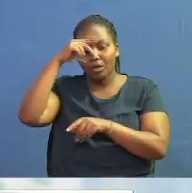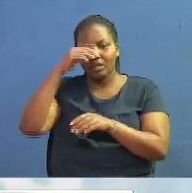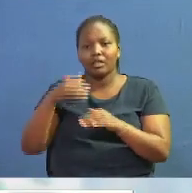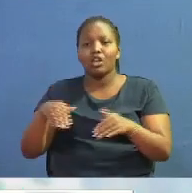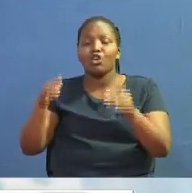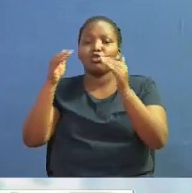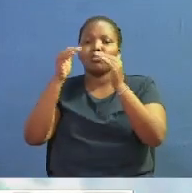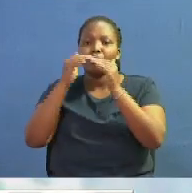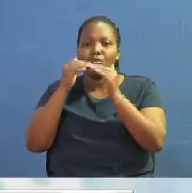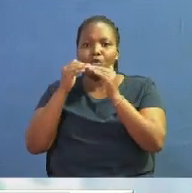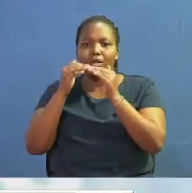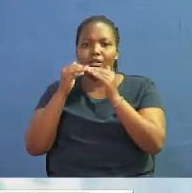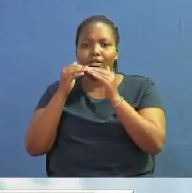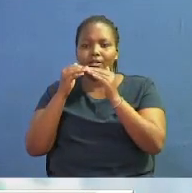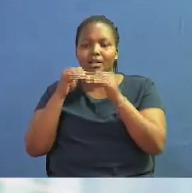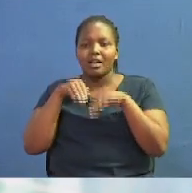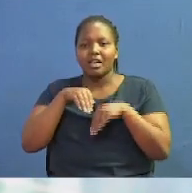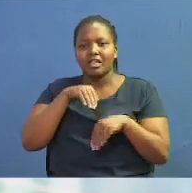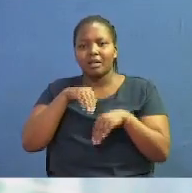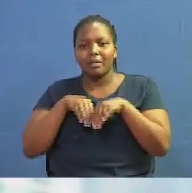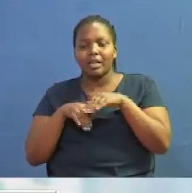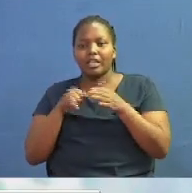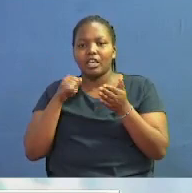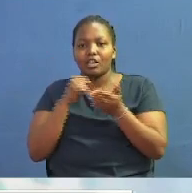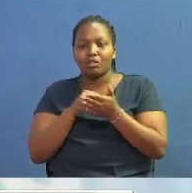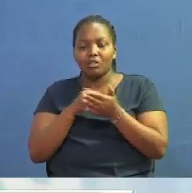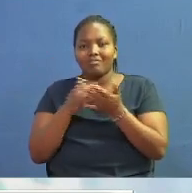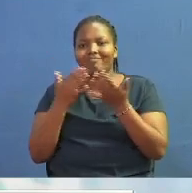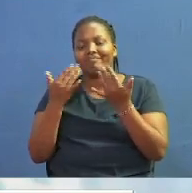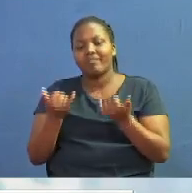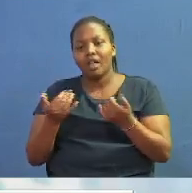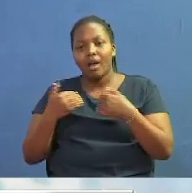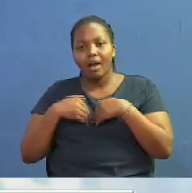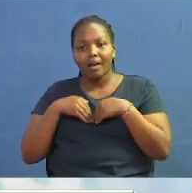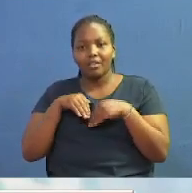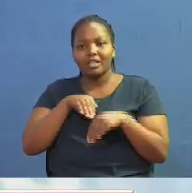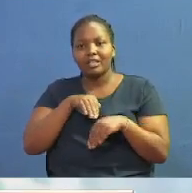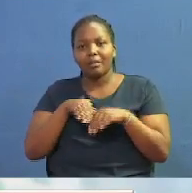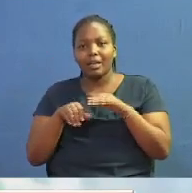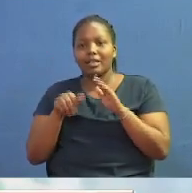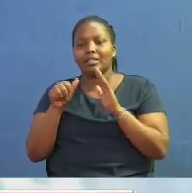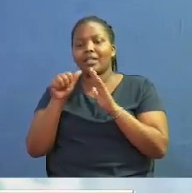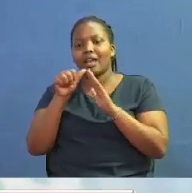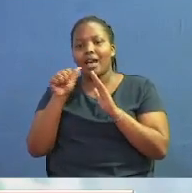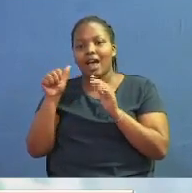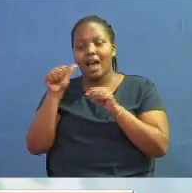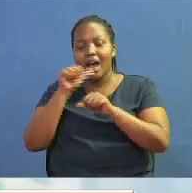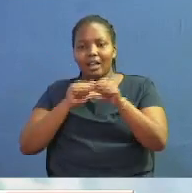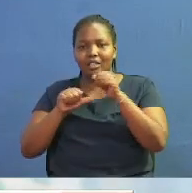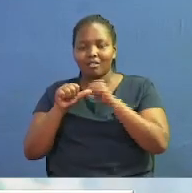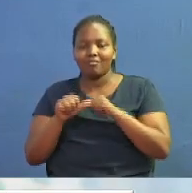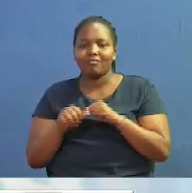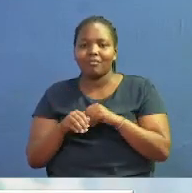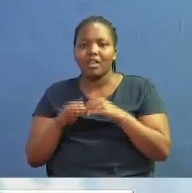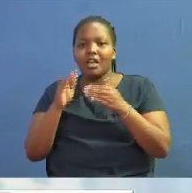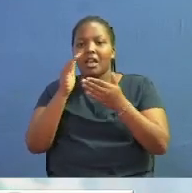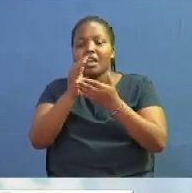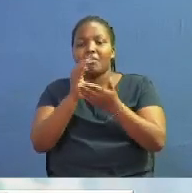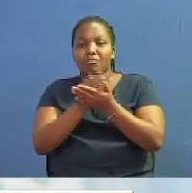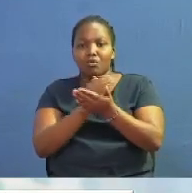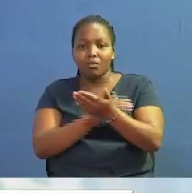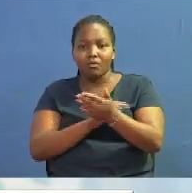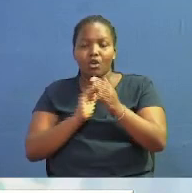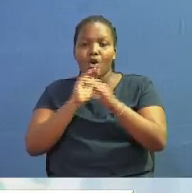inclusion. We have the Disabilities Act now that has been improved over time. I think